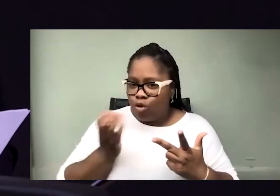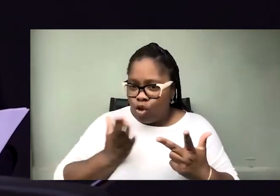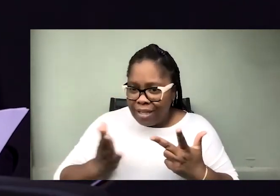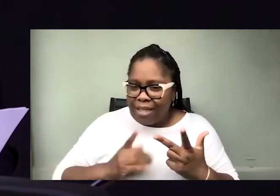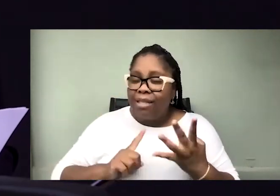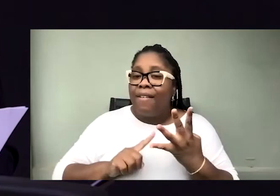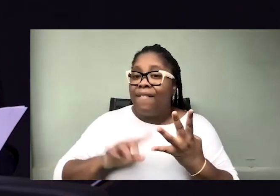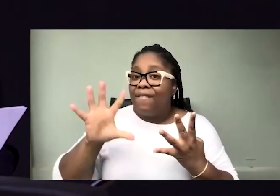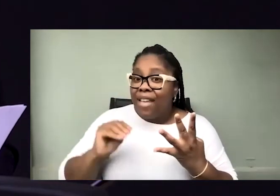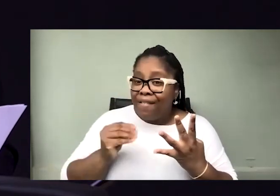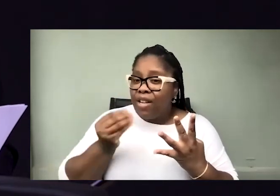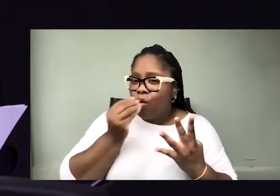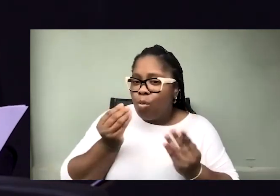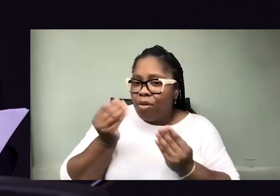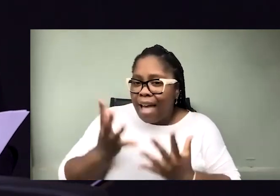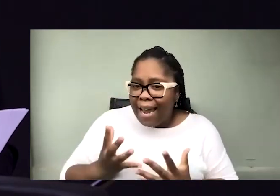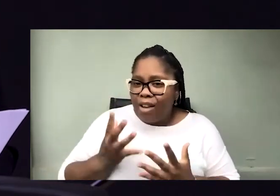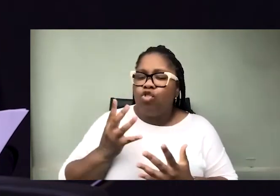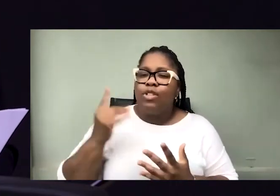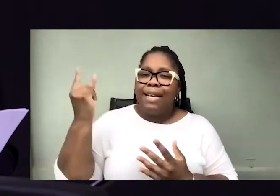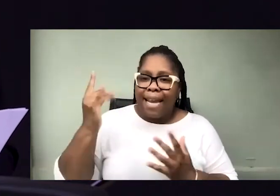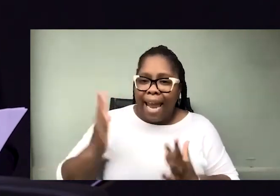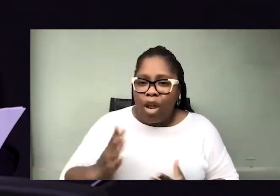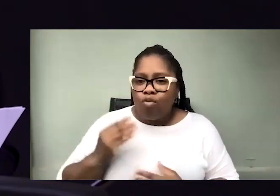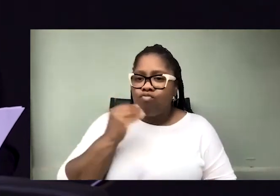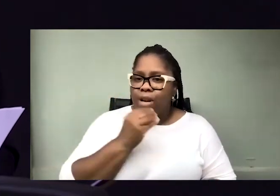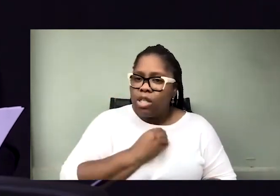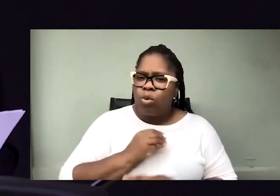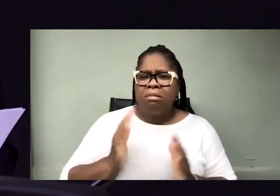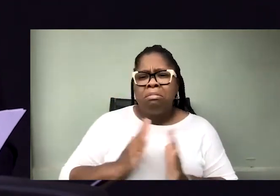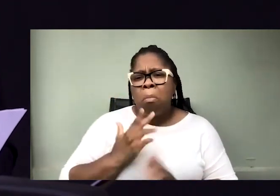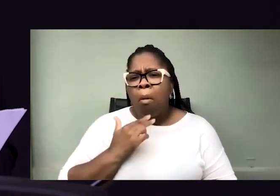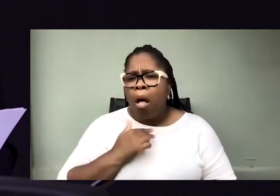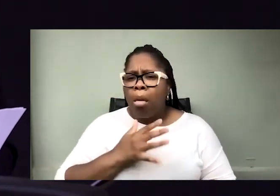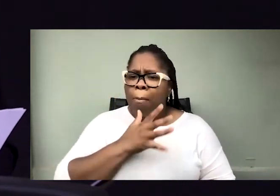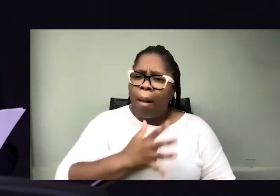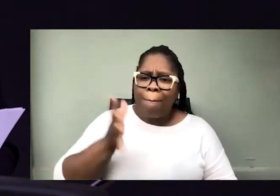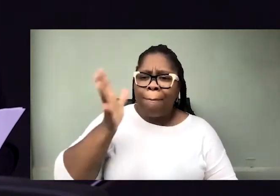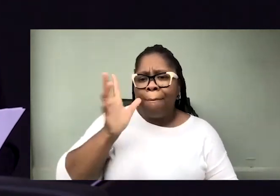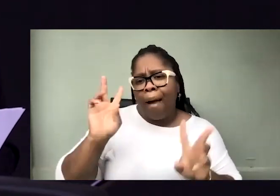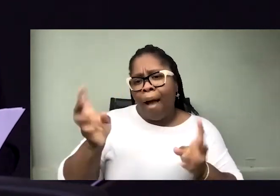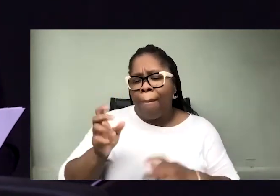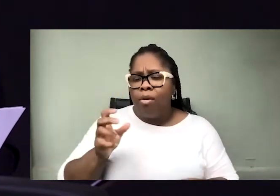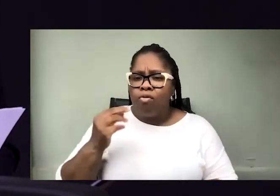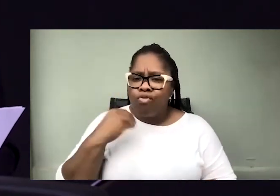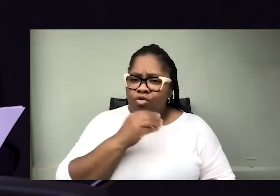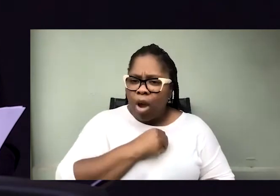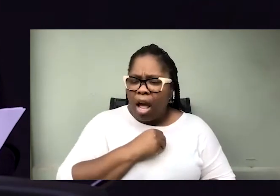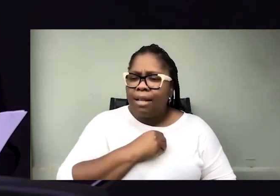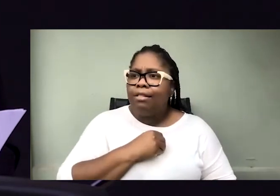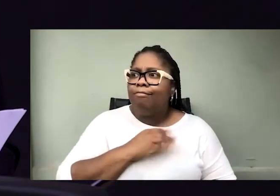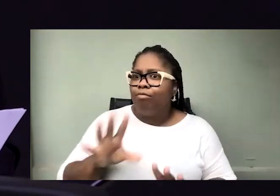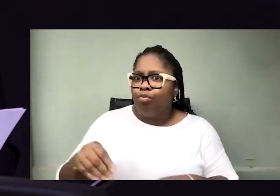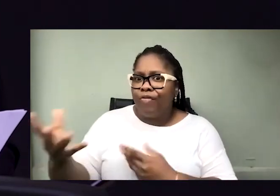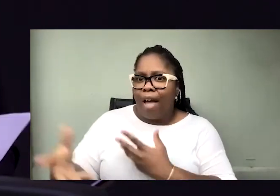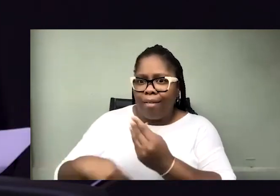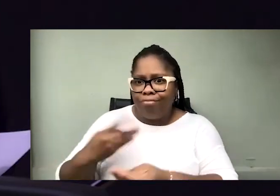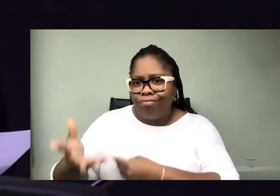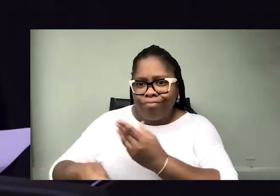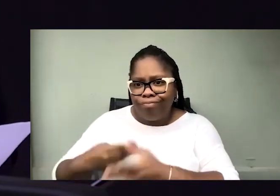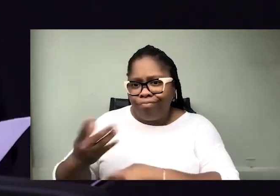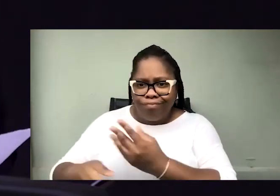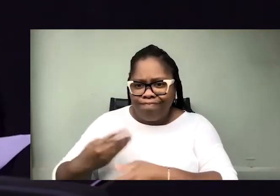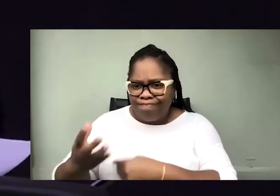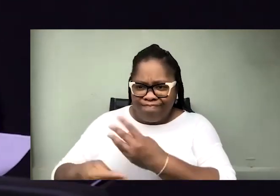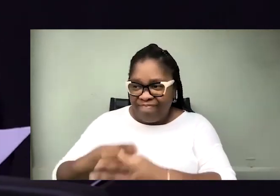providers, caterers, restaurants, small mom and pop restaurants to provide those meals to the community when